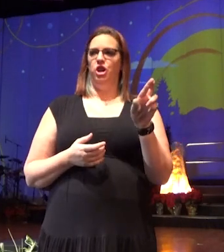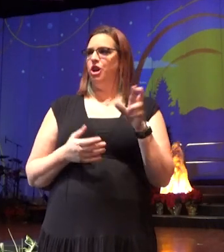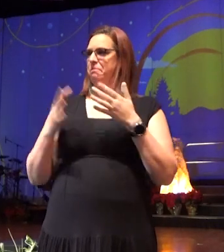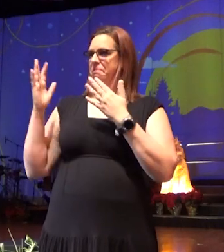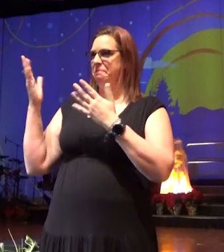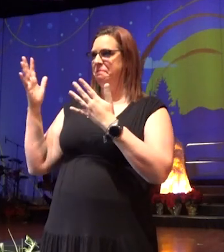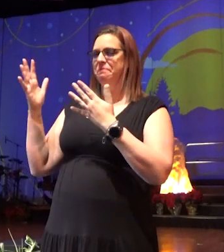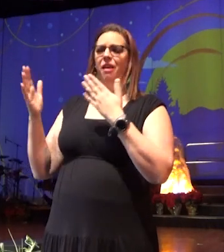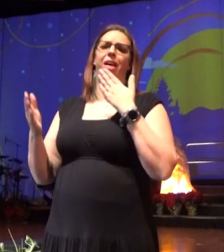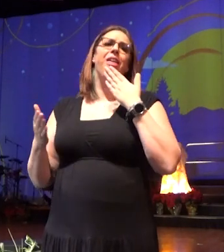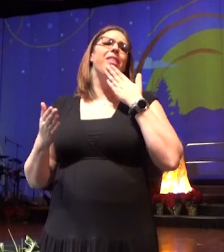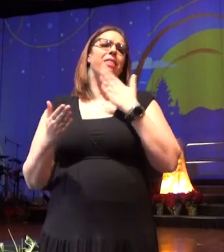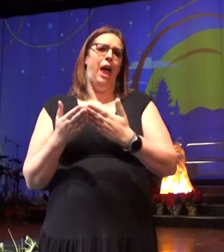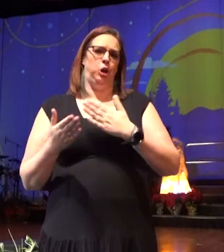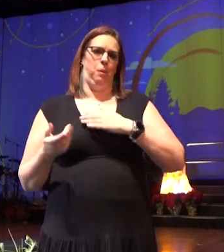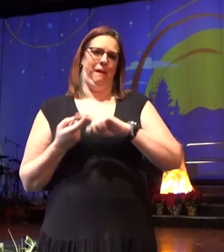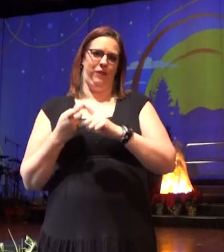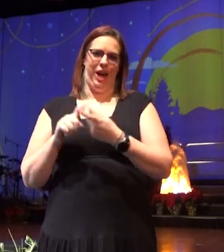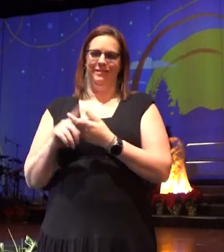Thank you, my friend.